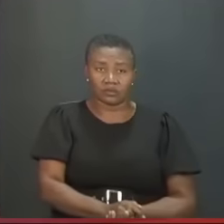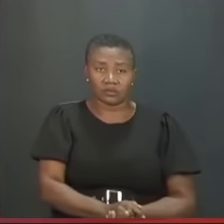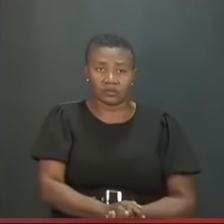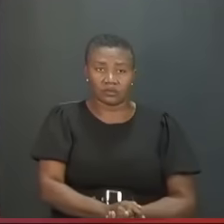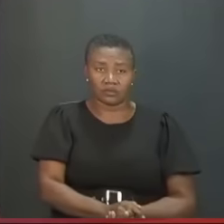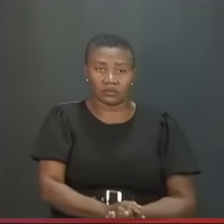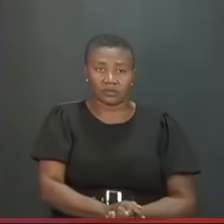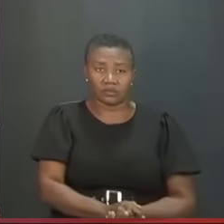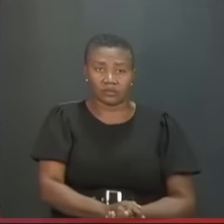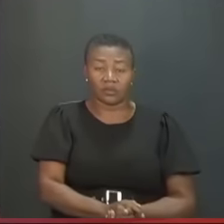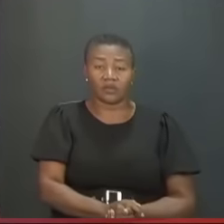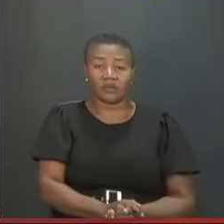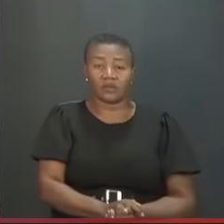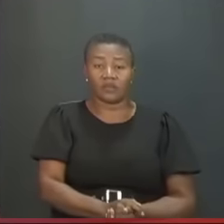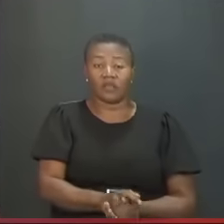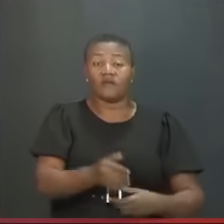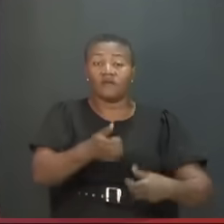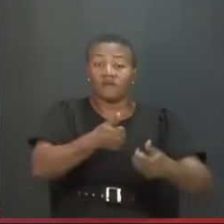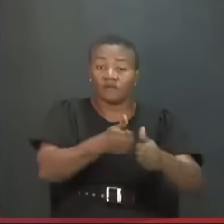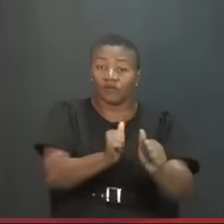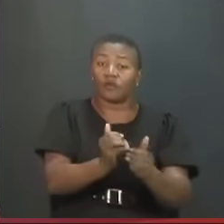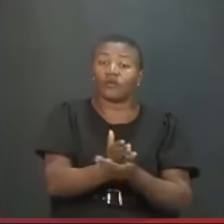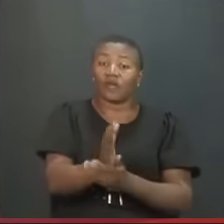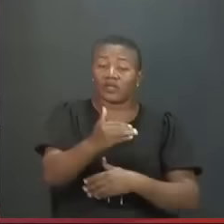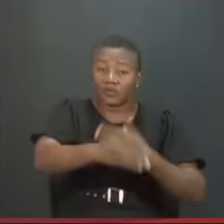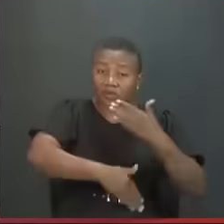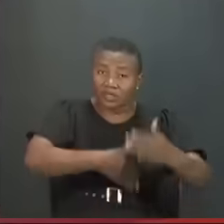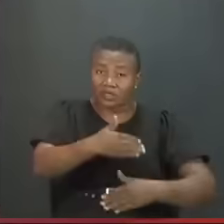follow due process. That's all.